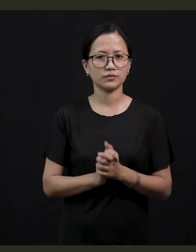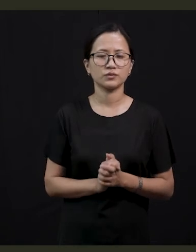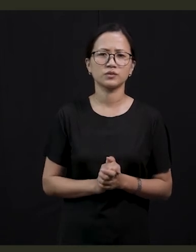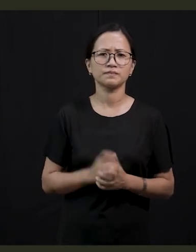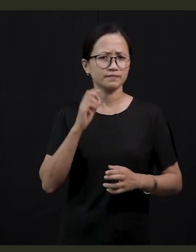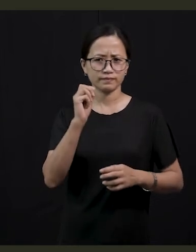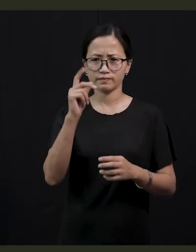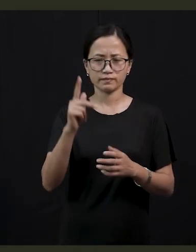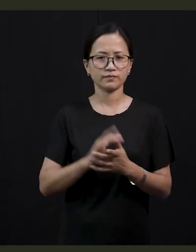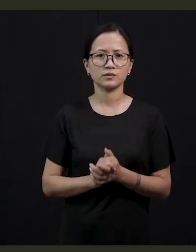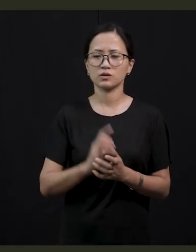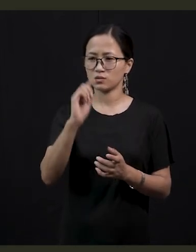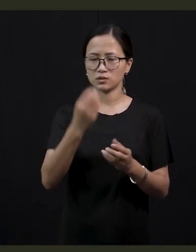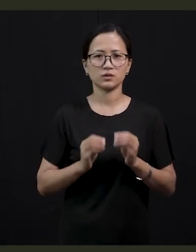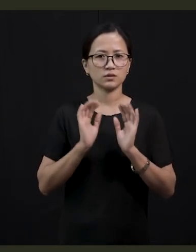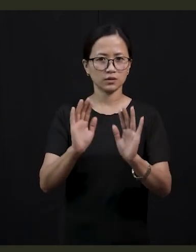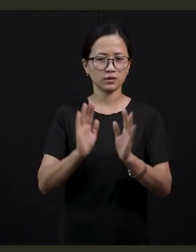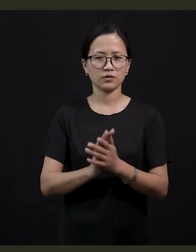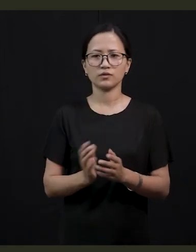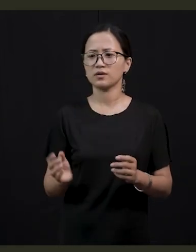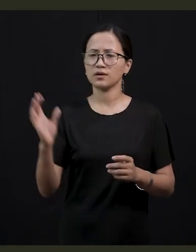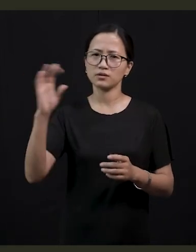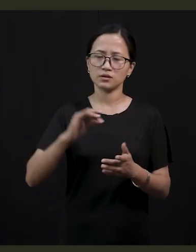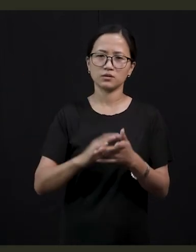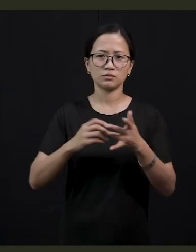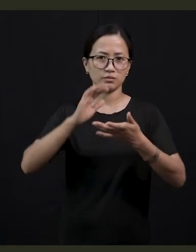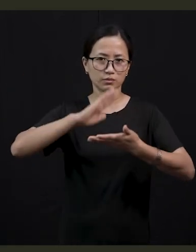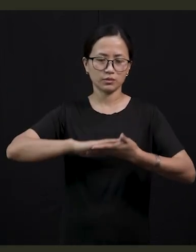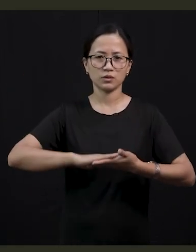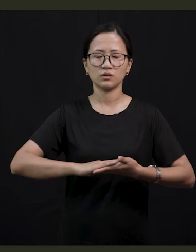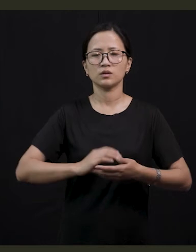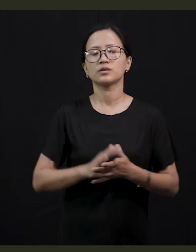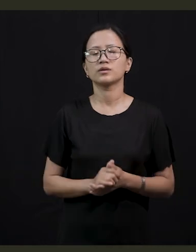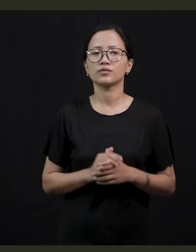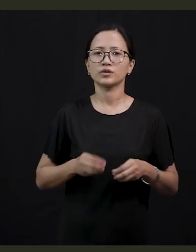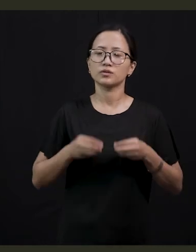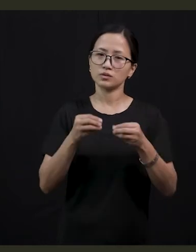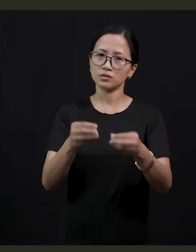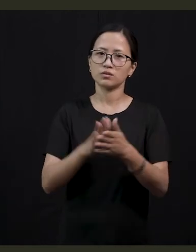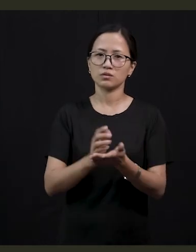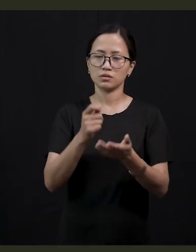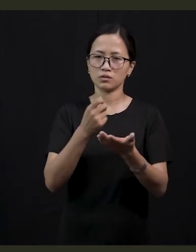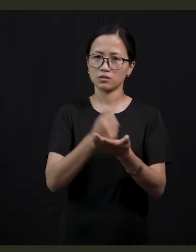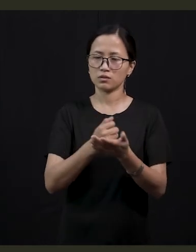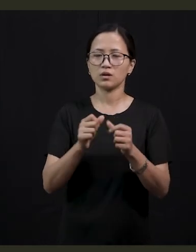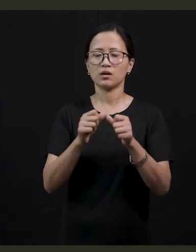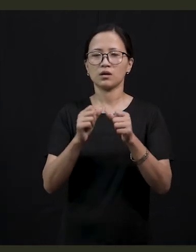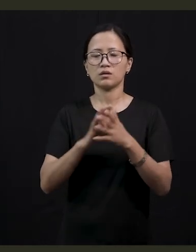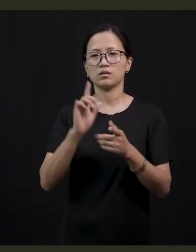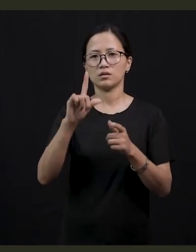says that, okay, one can have a remarriage. If that wants to become a law, what I do is I just put that